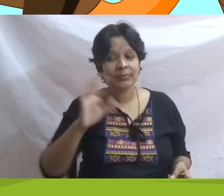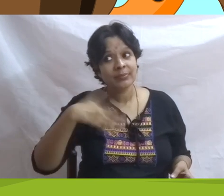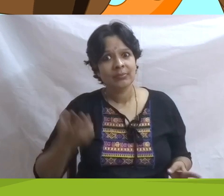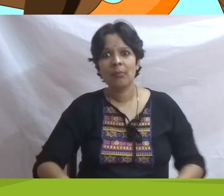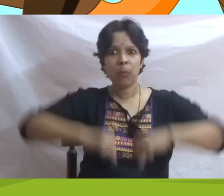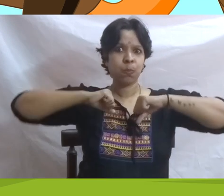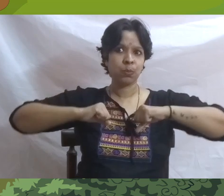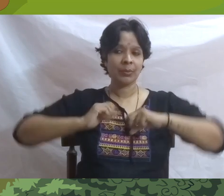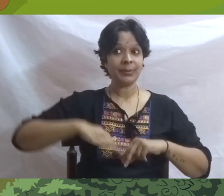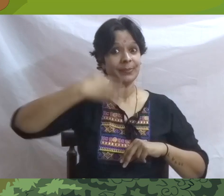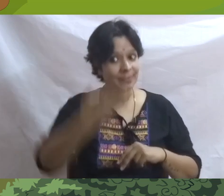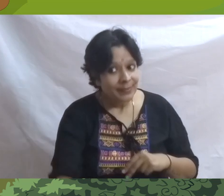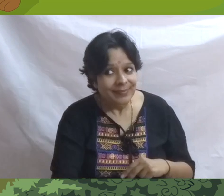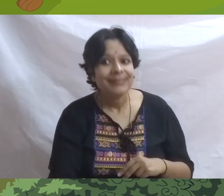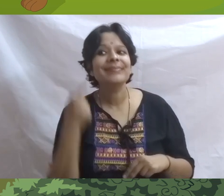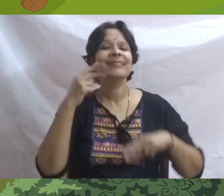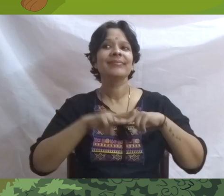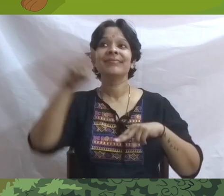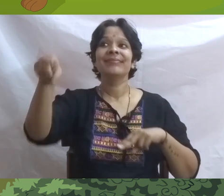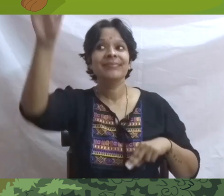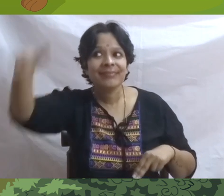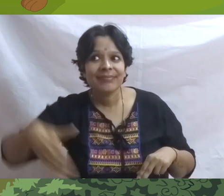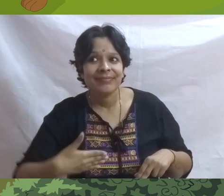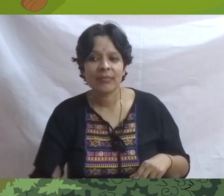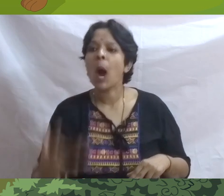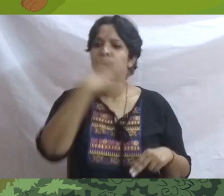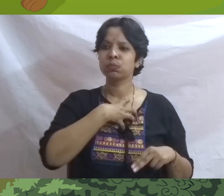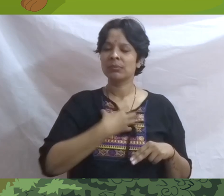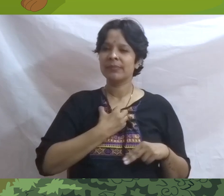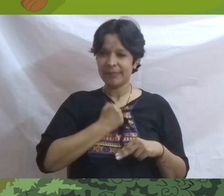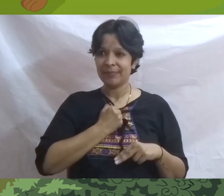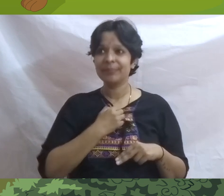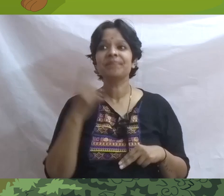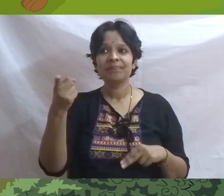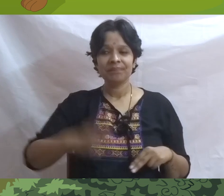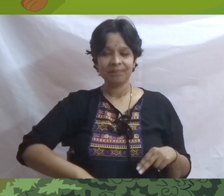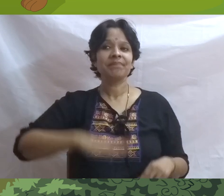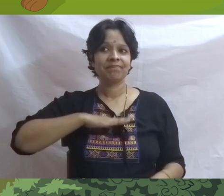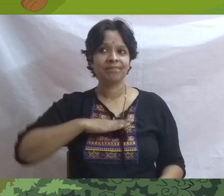on the scraps from the table. Then is the time to eat me."